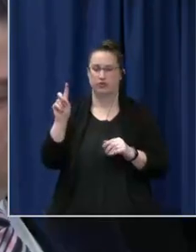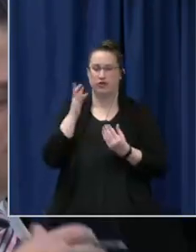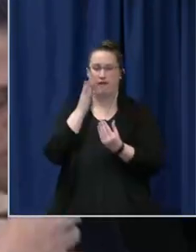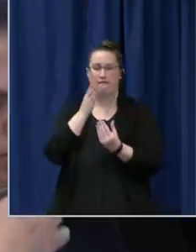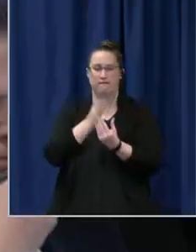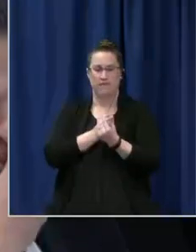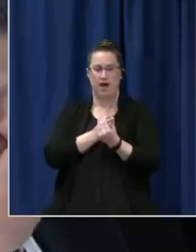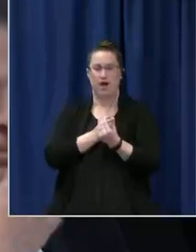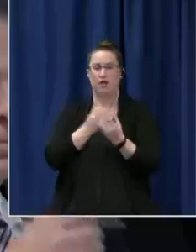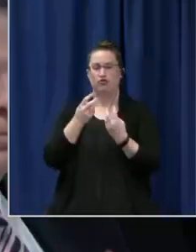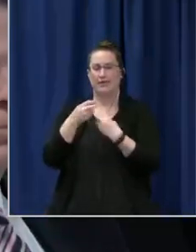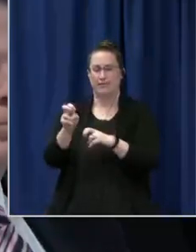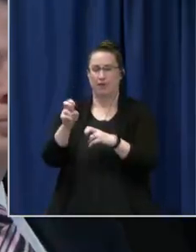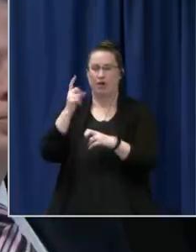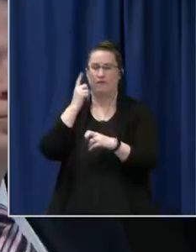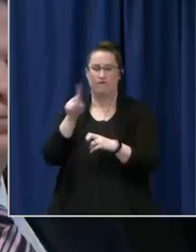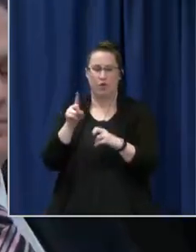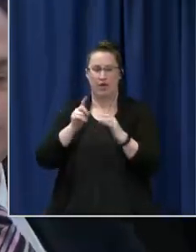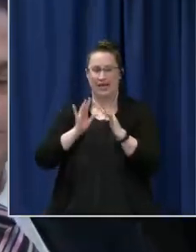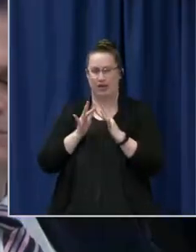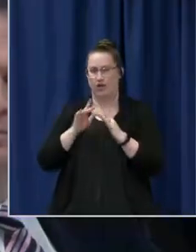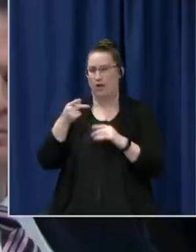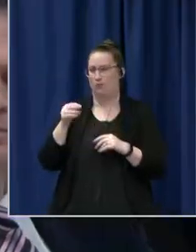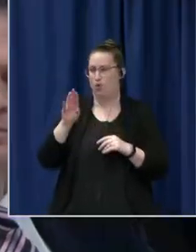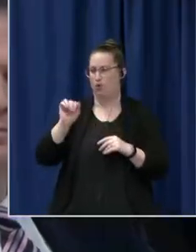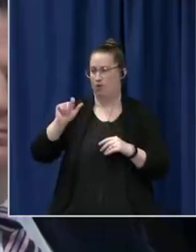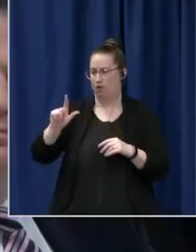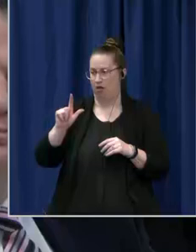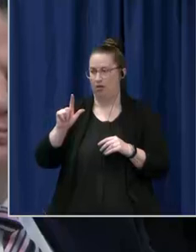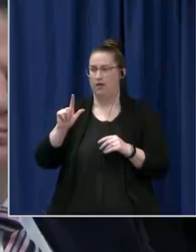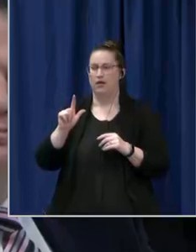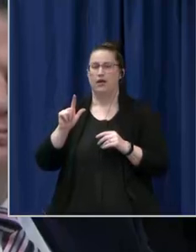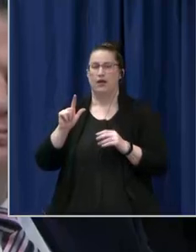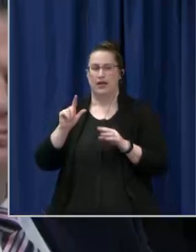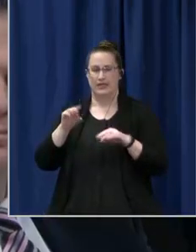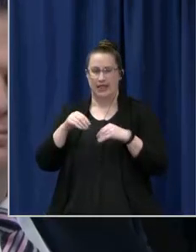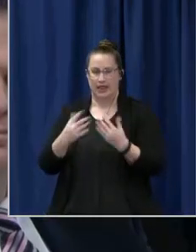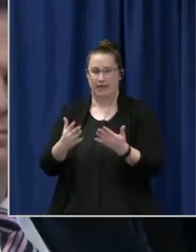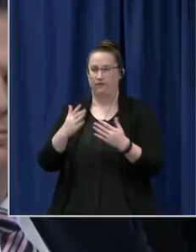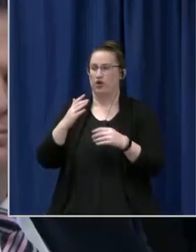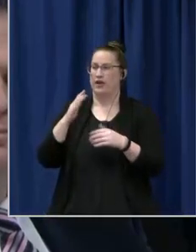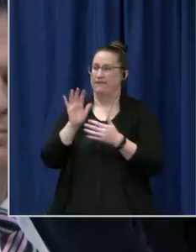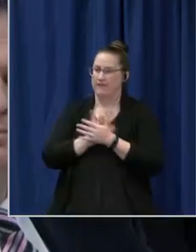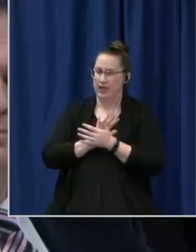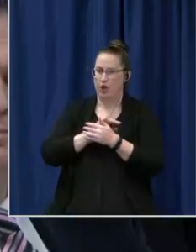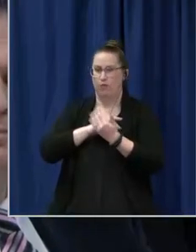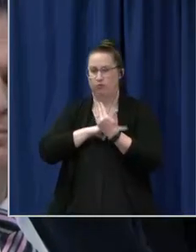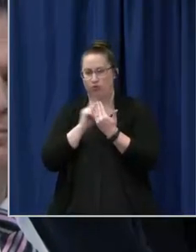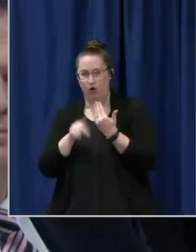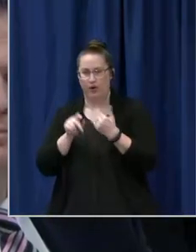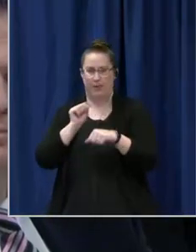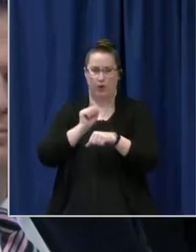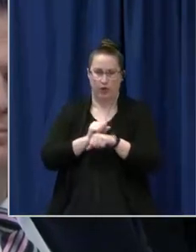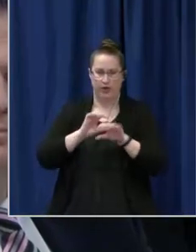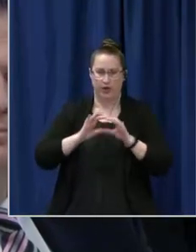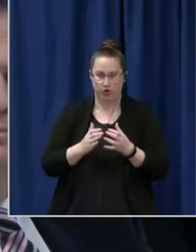File Transmittal for Internet Protocol Delivered Video Programming Working Group,